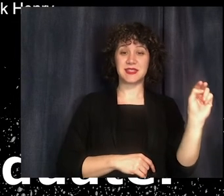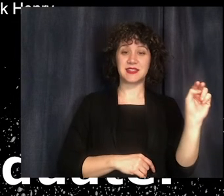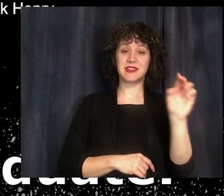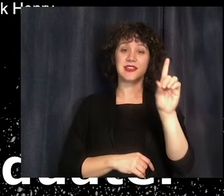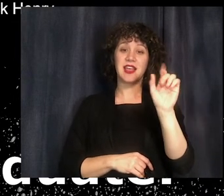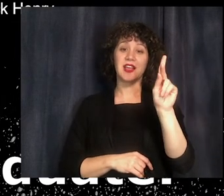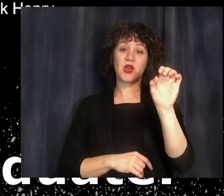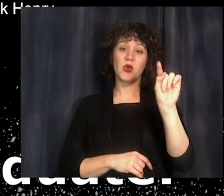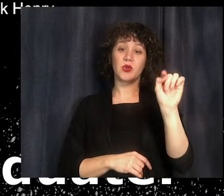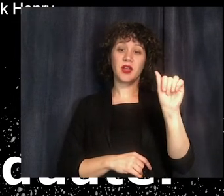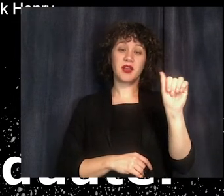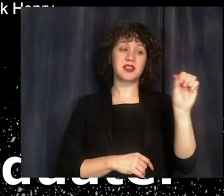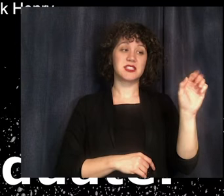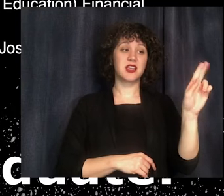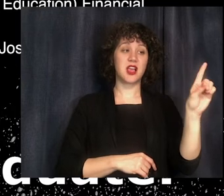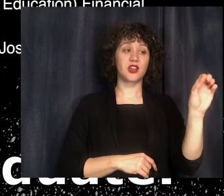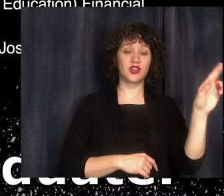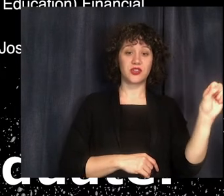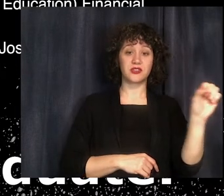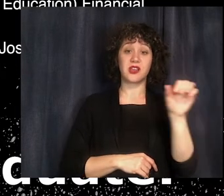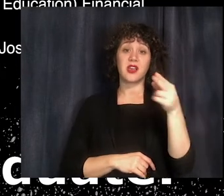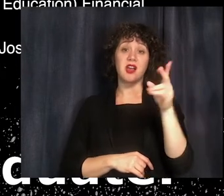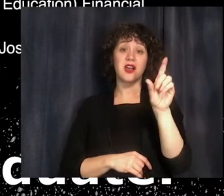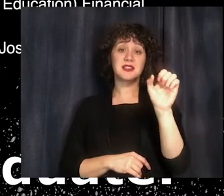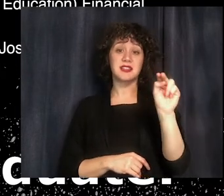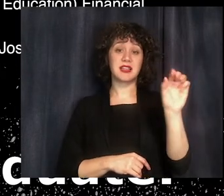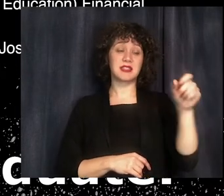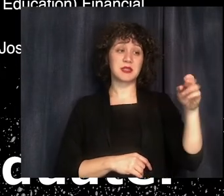Dakota Saunders, Hudson Spillers,